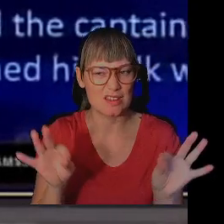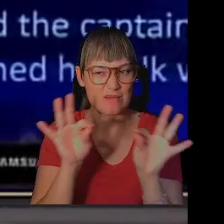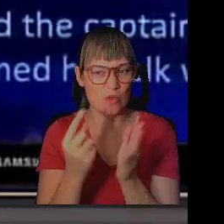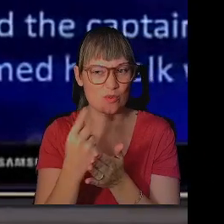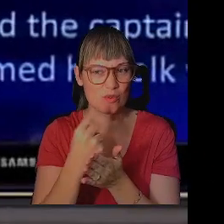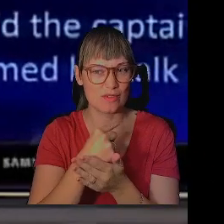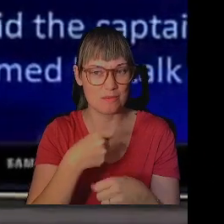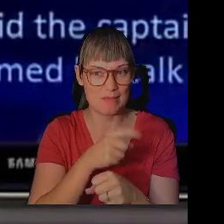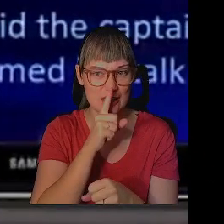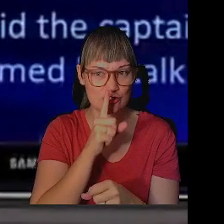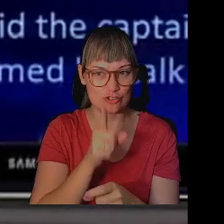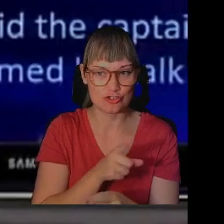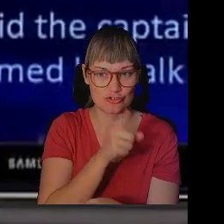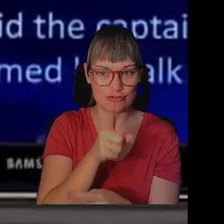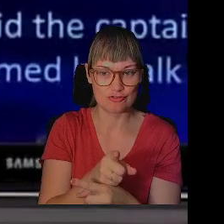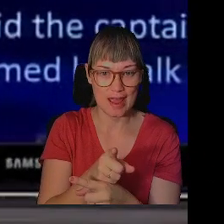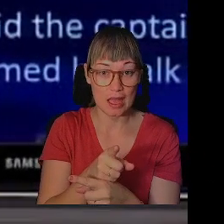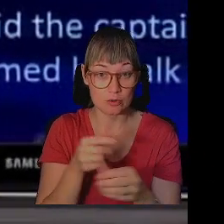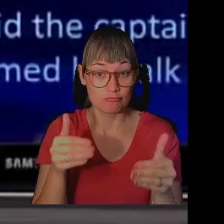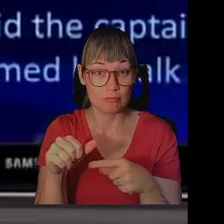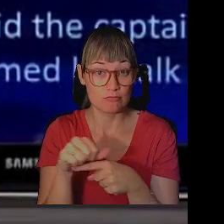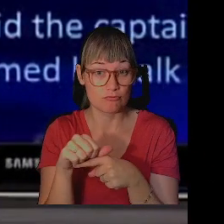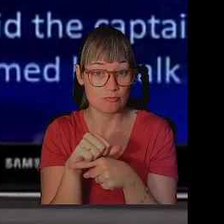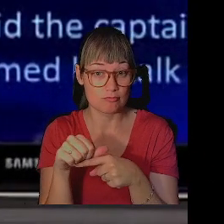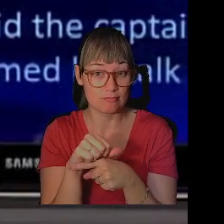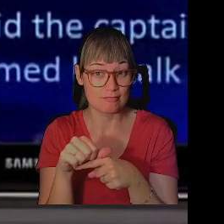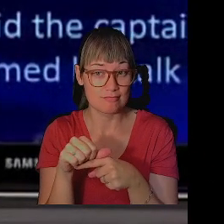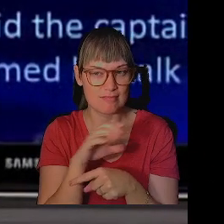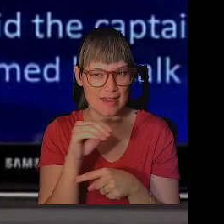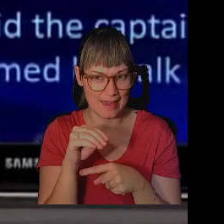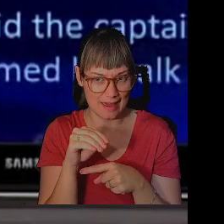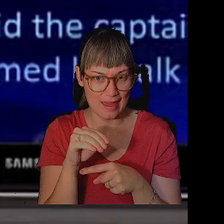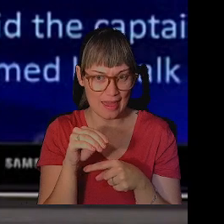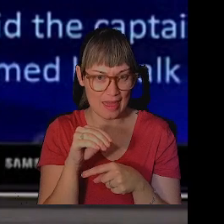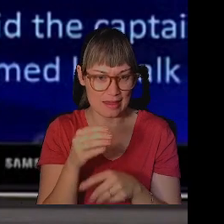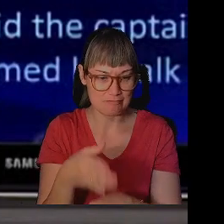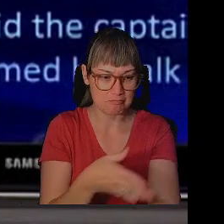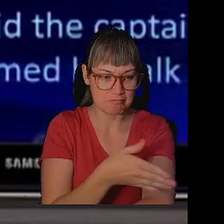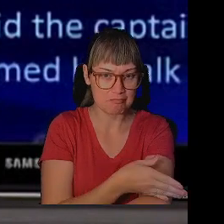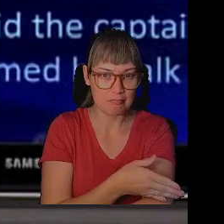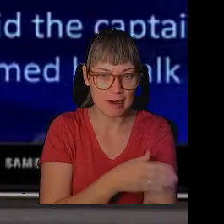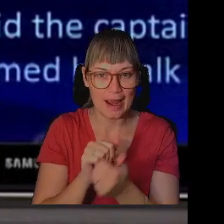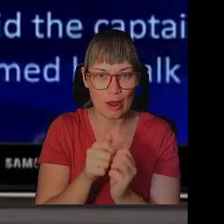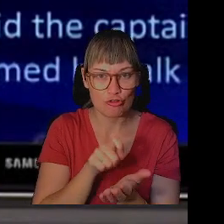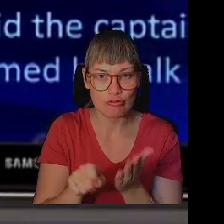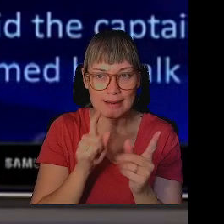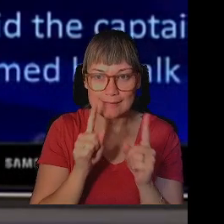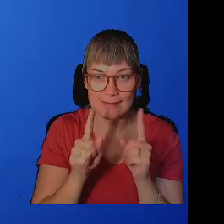correctly. So do a little bit of practice now to remind yourselves of just how to write dialogue.